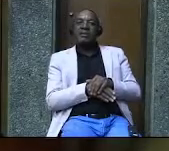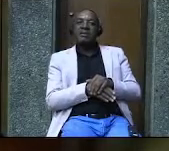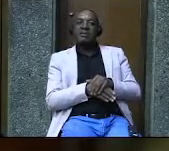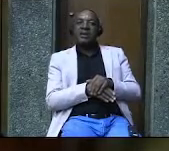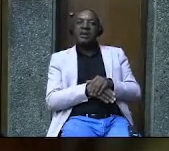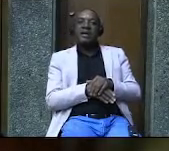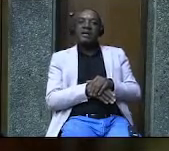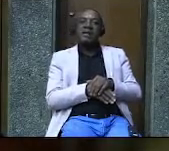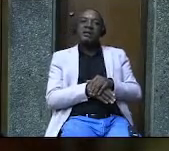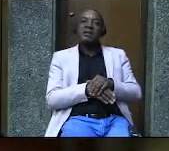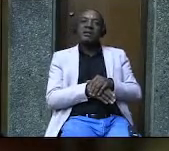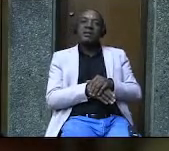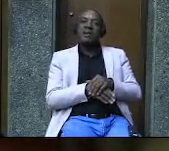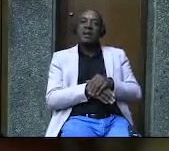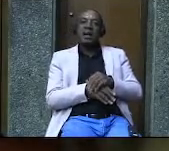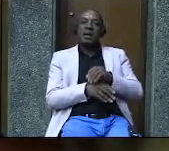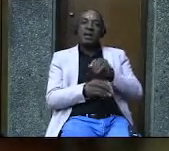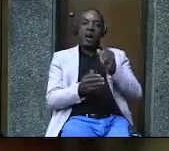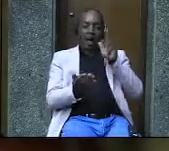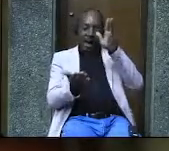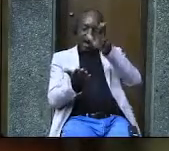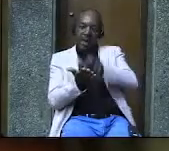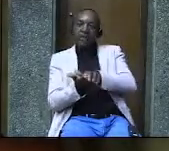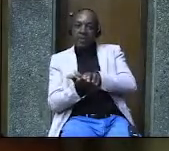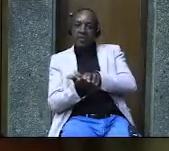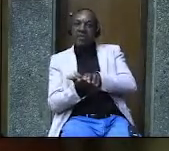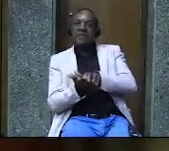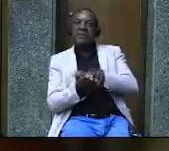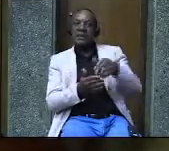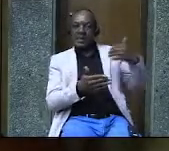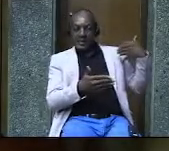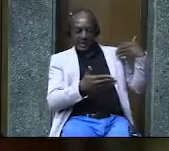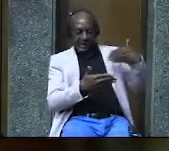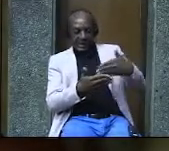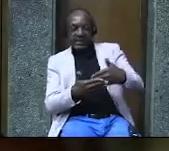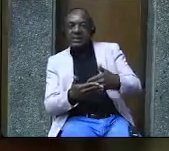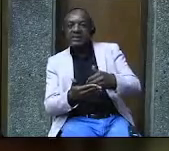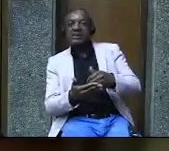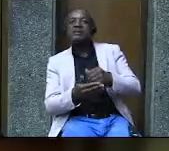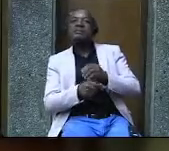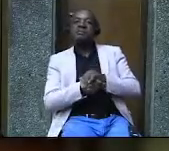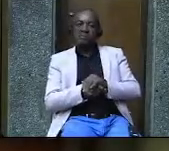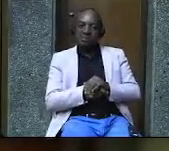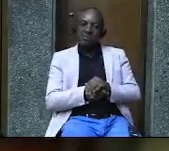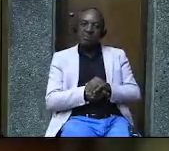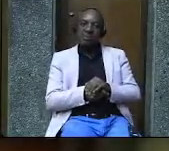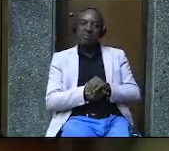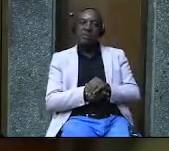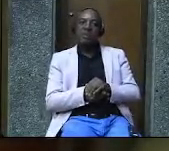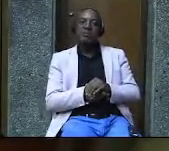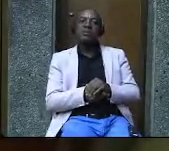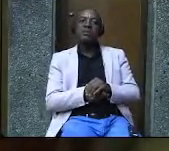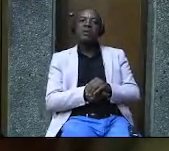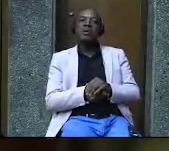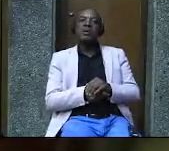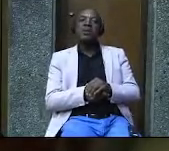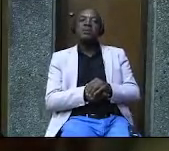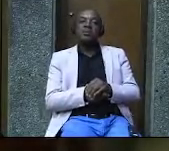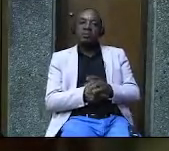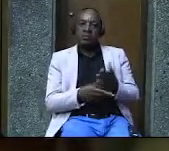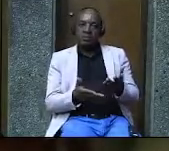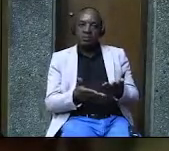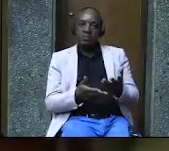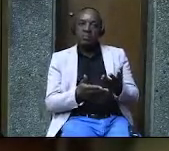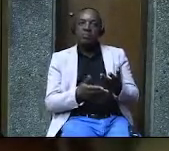1884, when the farm was co-owned by Mr. Foljoon. So, Urutwisa Buhloko, regarding question